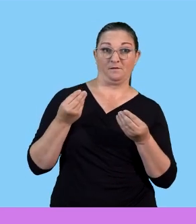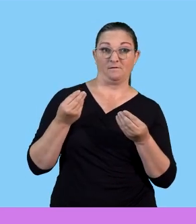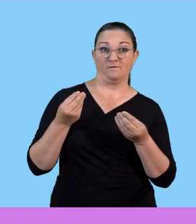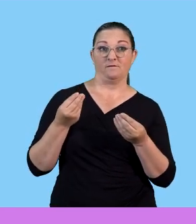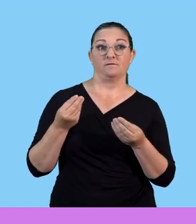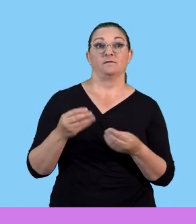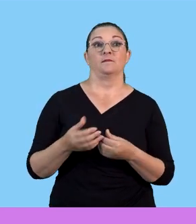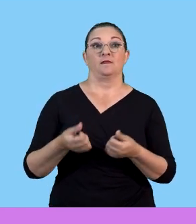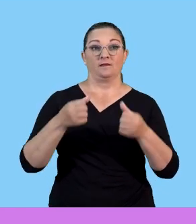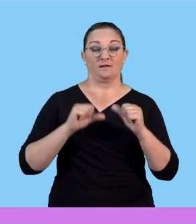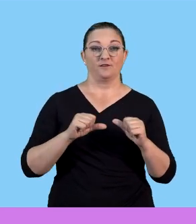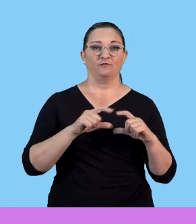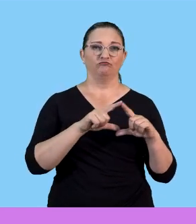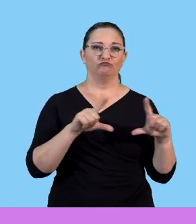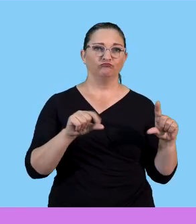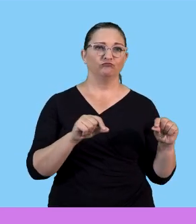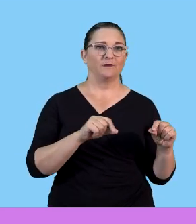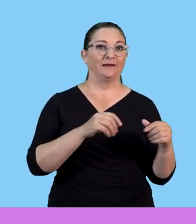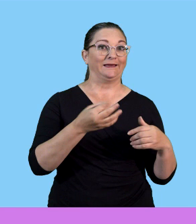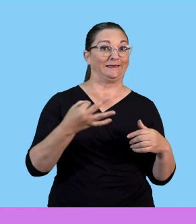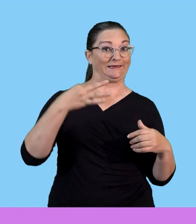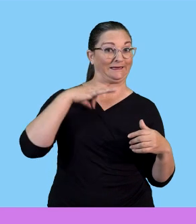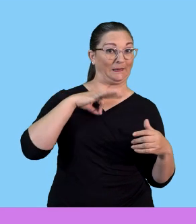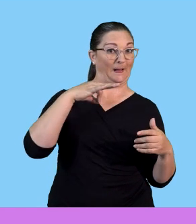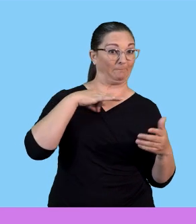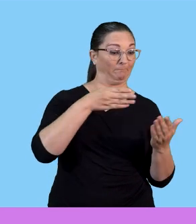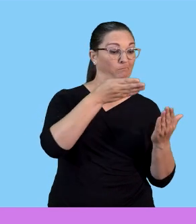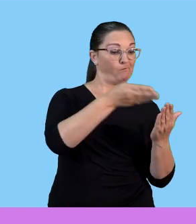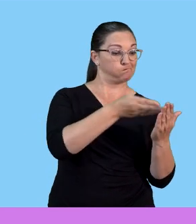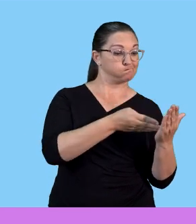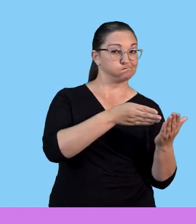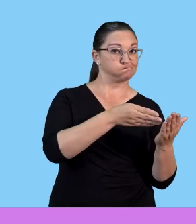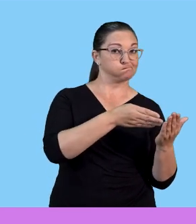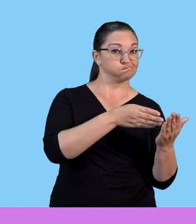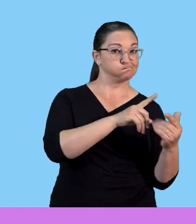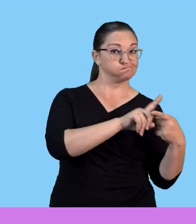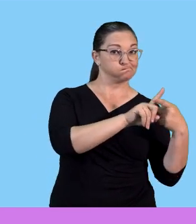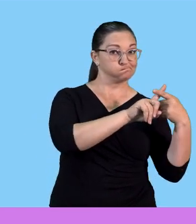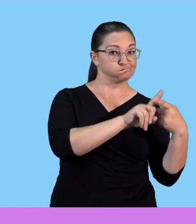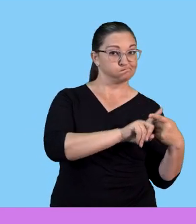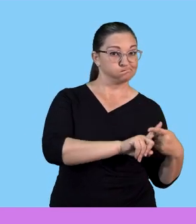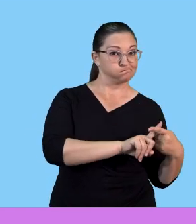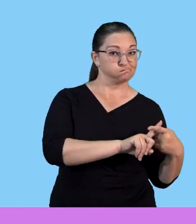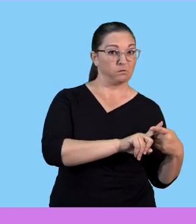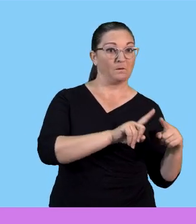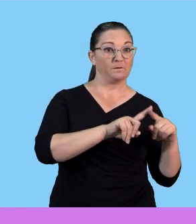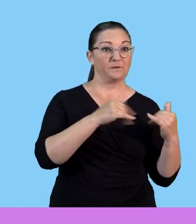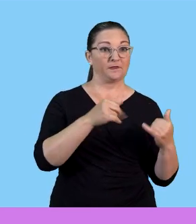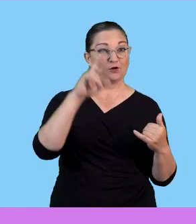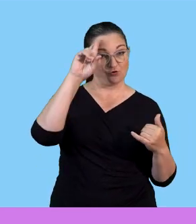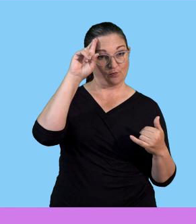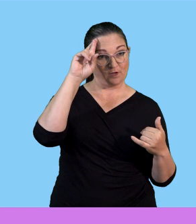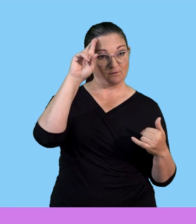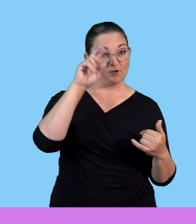salary. His earnings, it shows all the income. And then the gross salary,